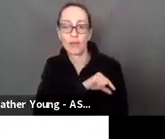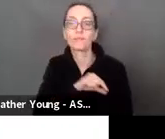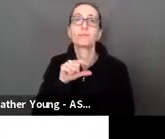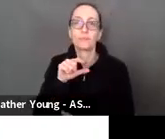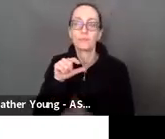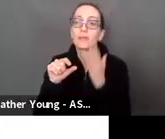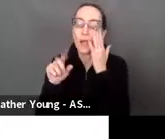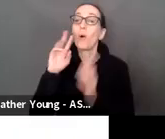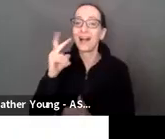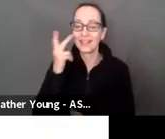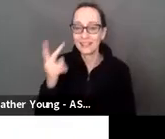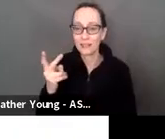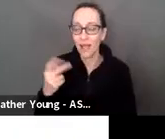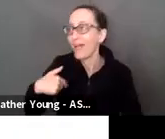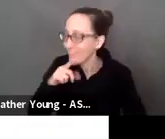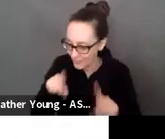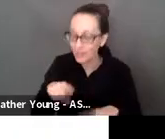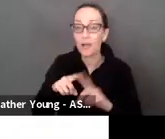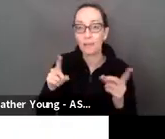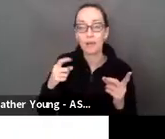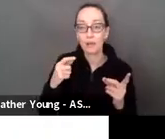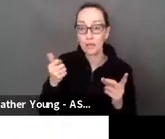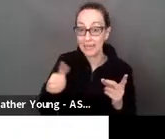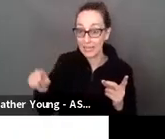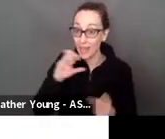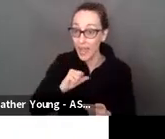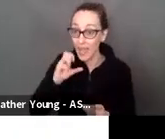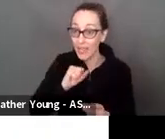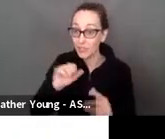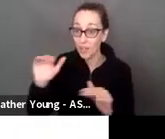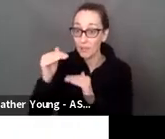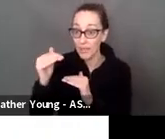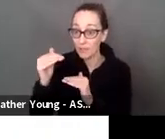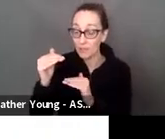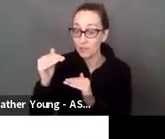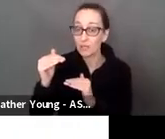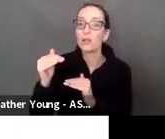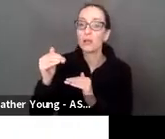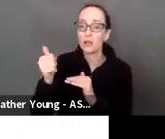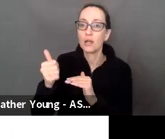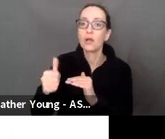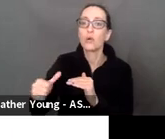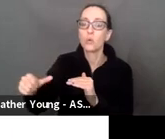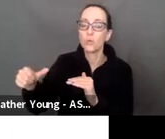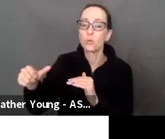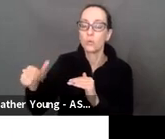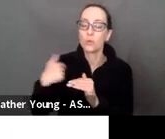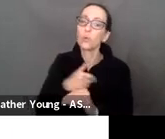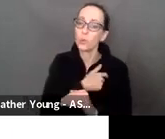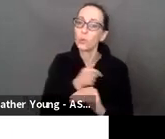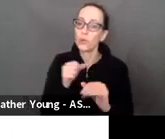And I did see, I'll go ahead and answer, are there age limitations? So we are able to